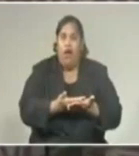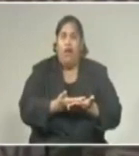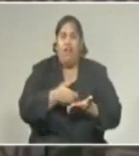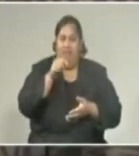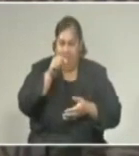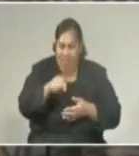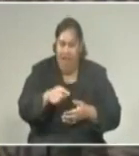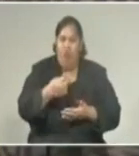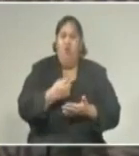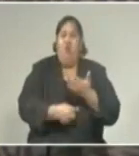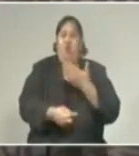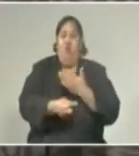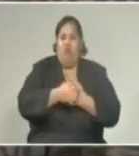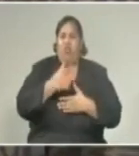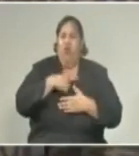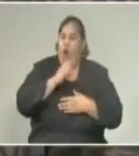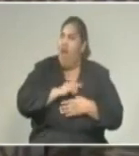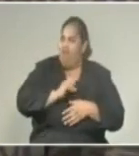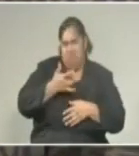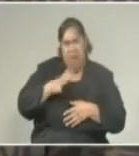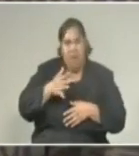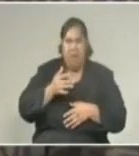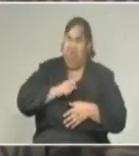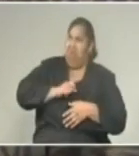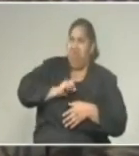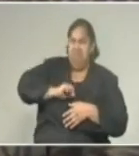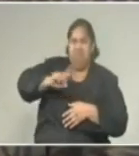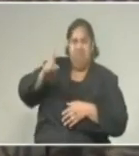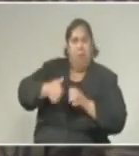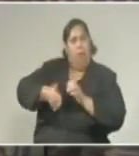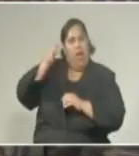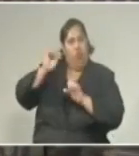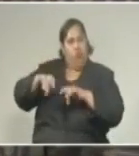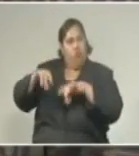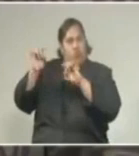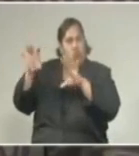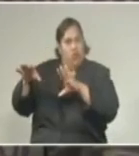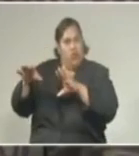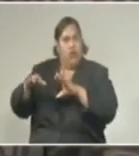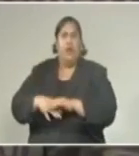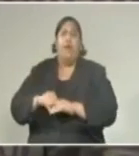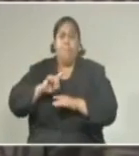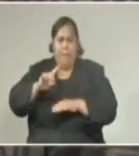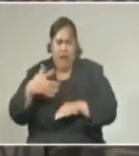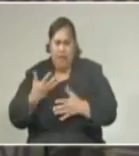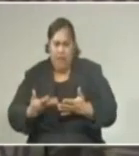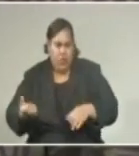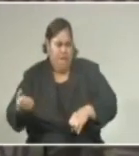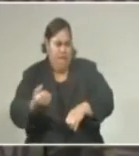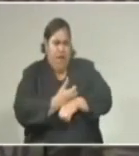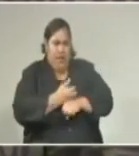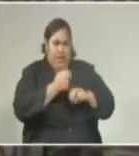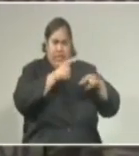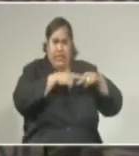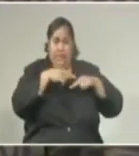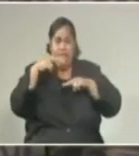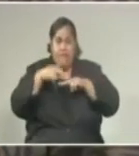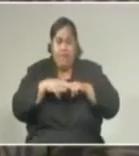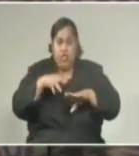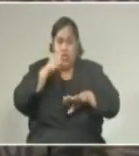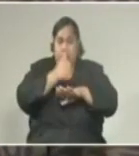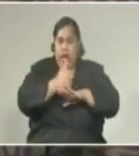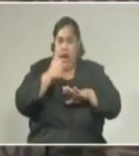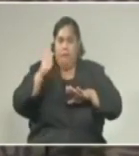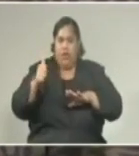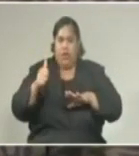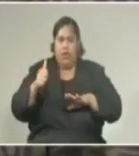Unfortunately, it appears, and it is now a fact, that the Fiji government disregarded